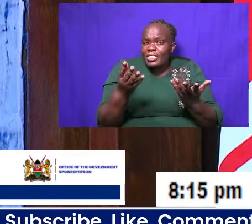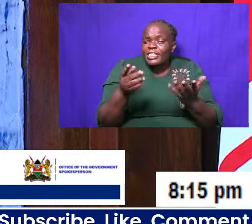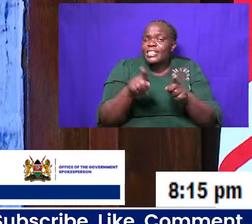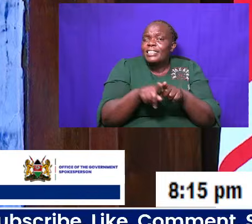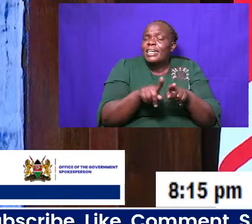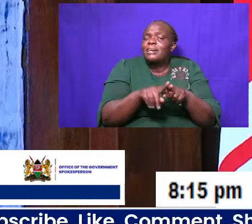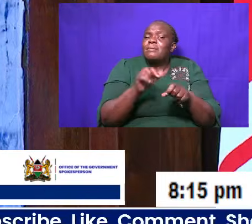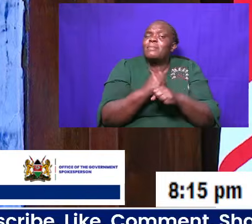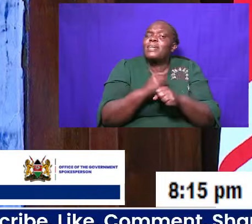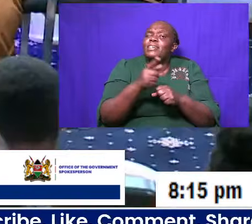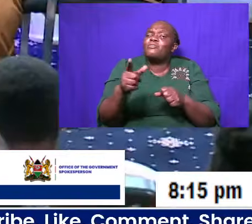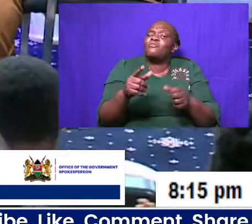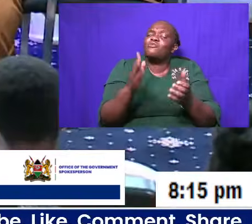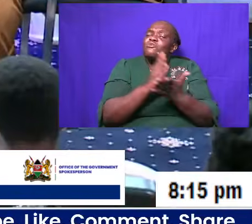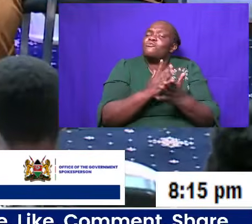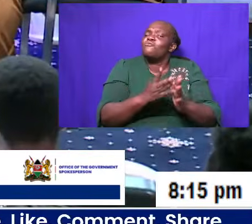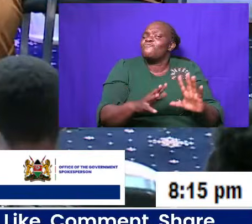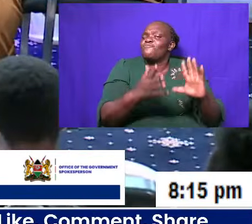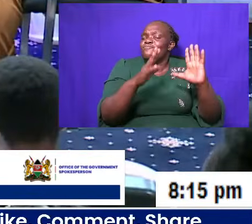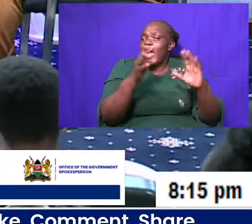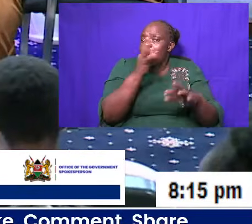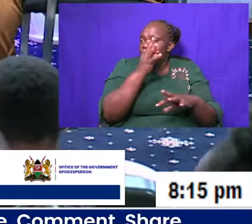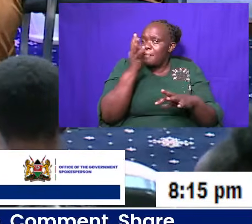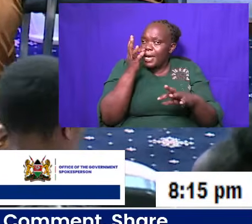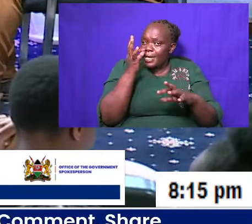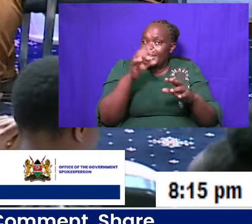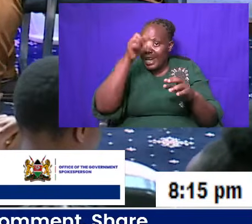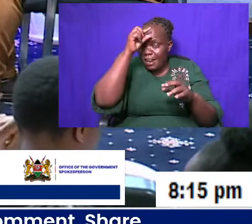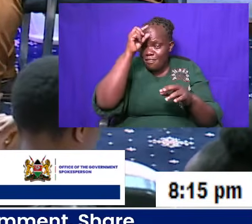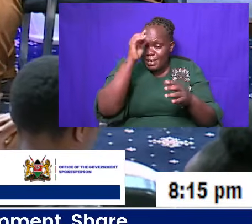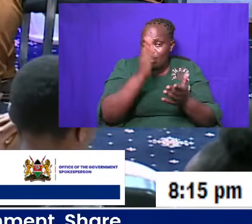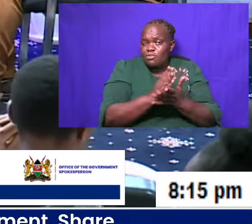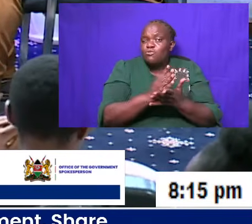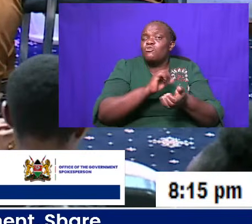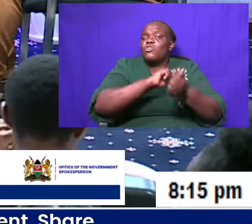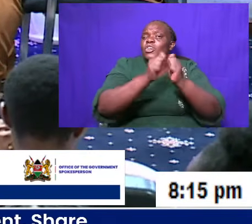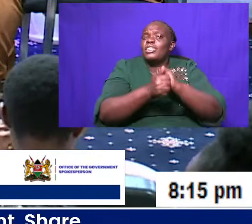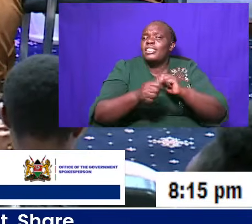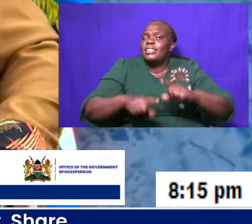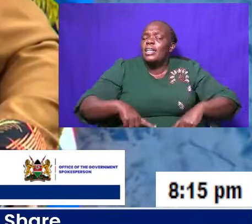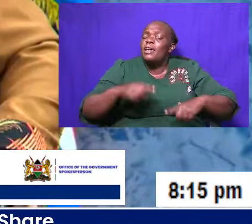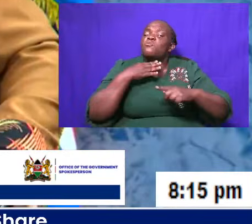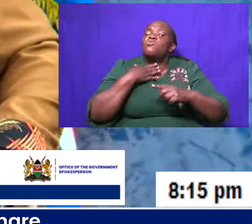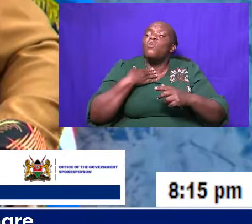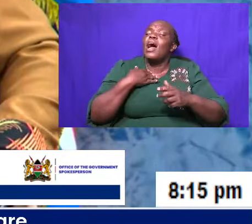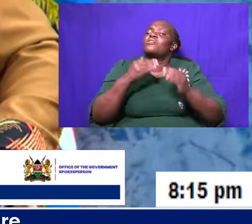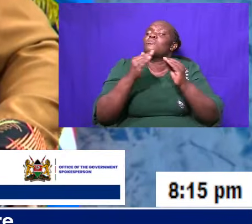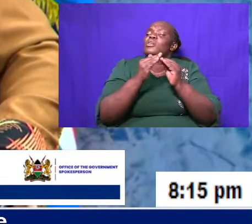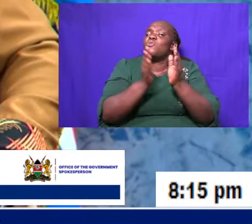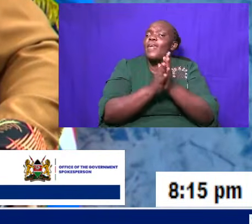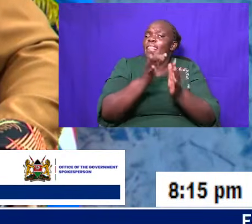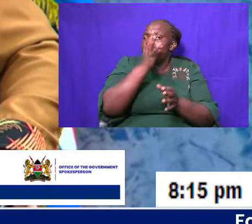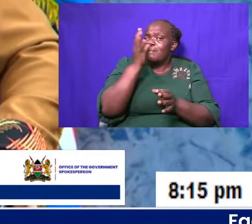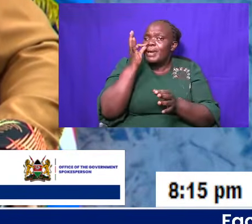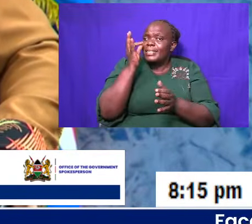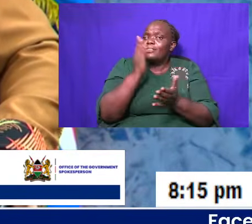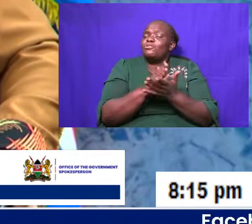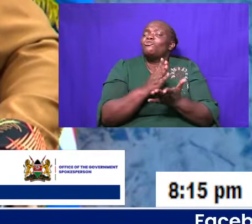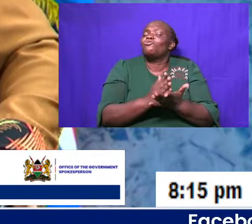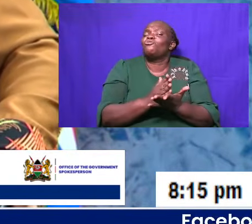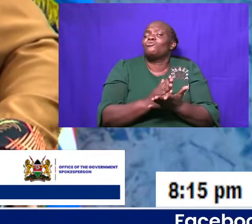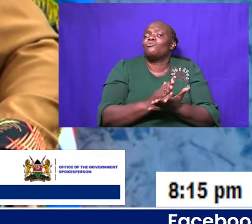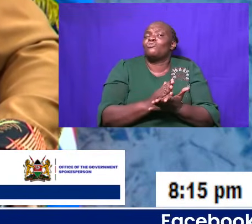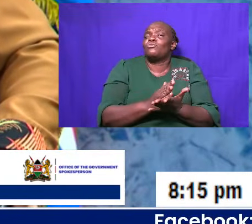me to Hebu repeat. pigeni makofi hapo. You can see now Yeah. where Bill Clinton actually said that time he wanted to meet President Kibaki as the most inspiring leader at that point in time. Yeah.